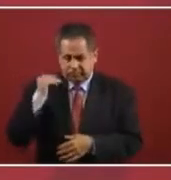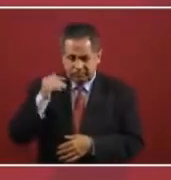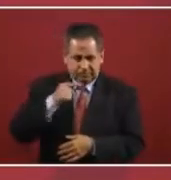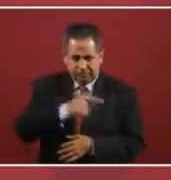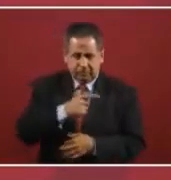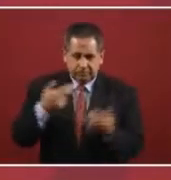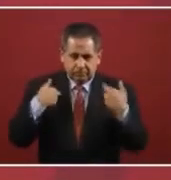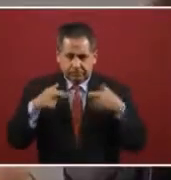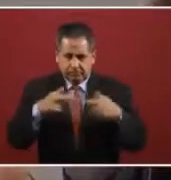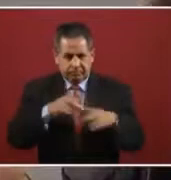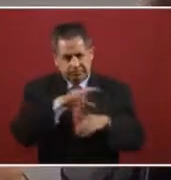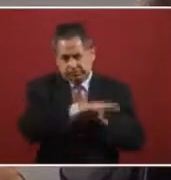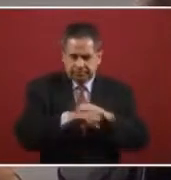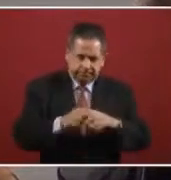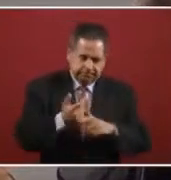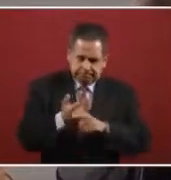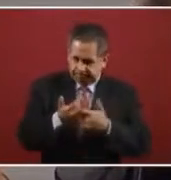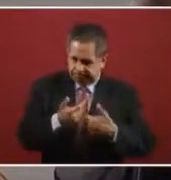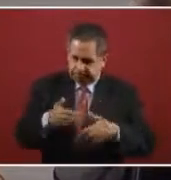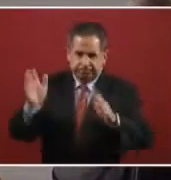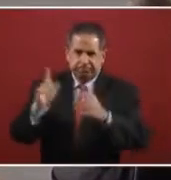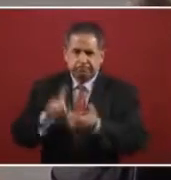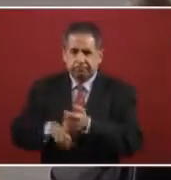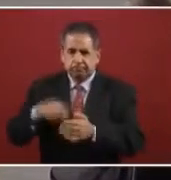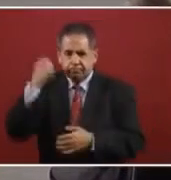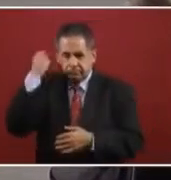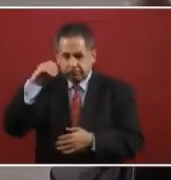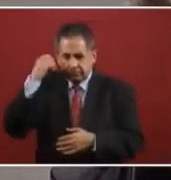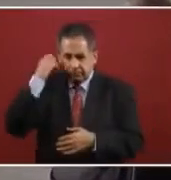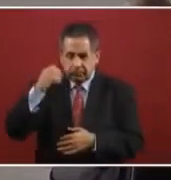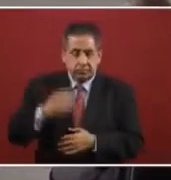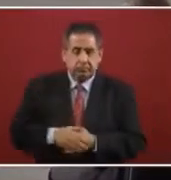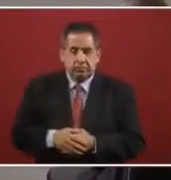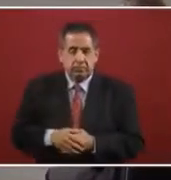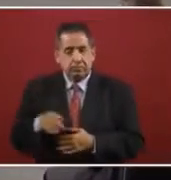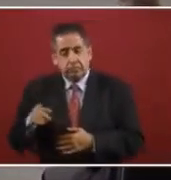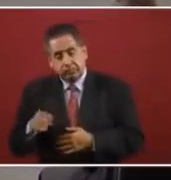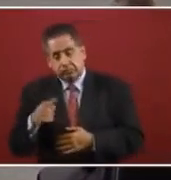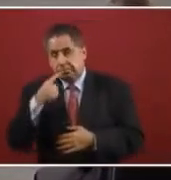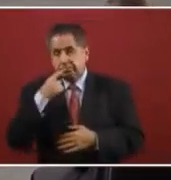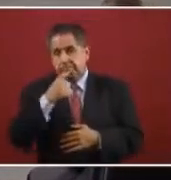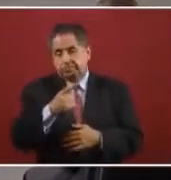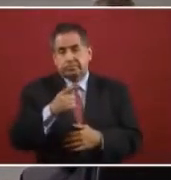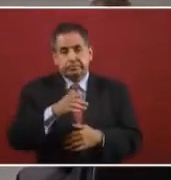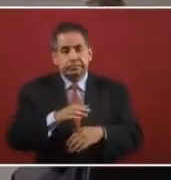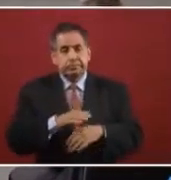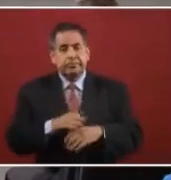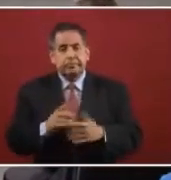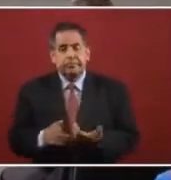We liberated some teachers from Oaxaca, and they appealed,